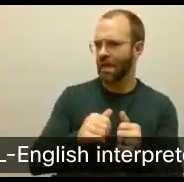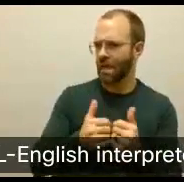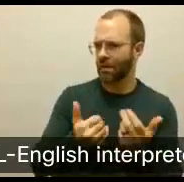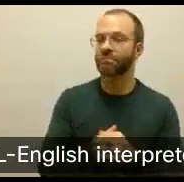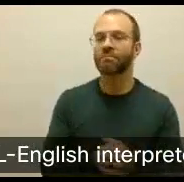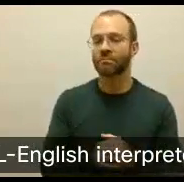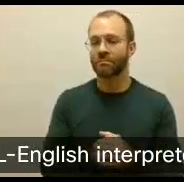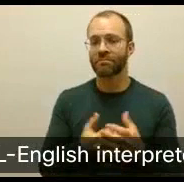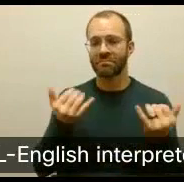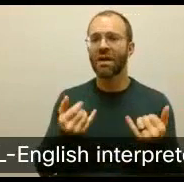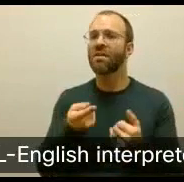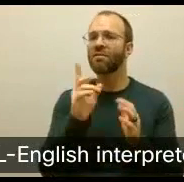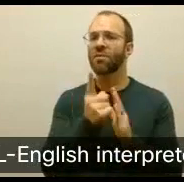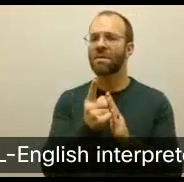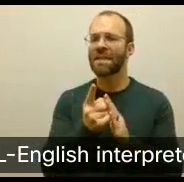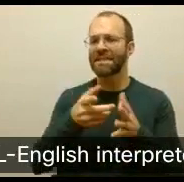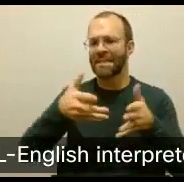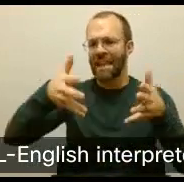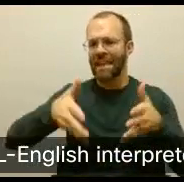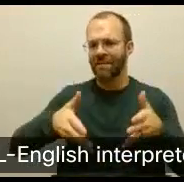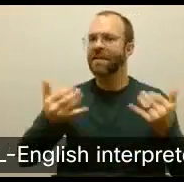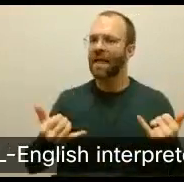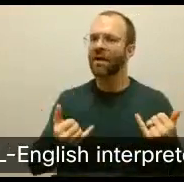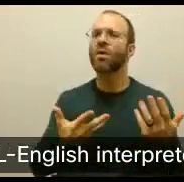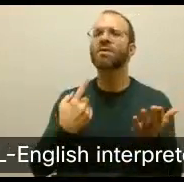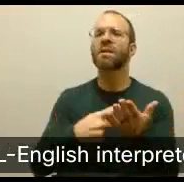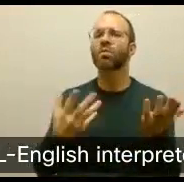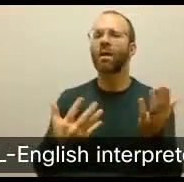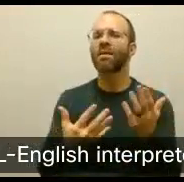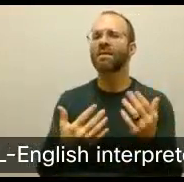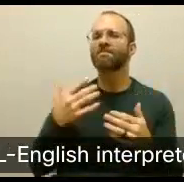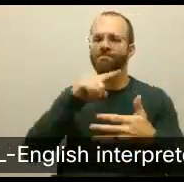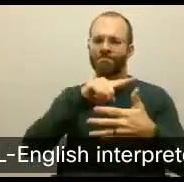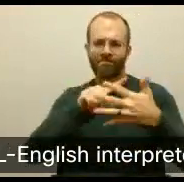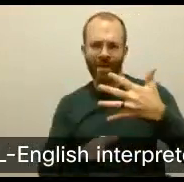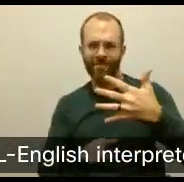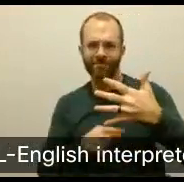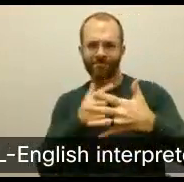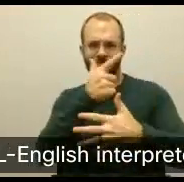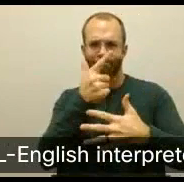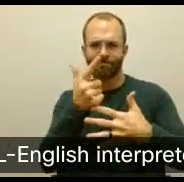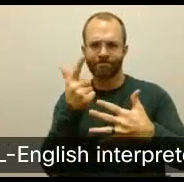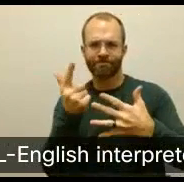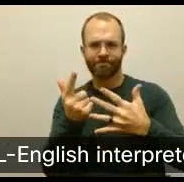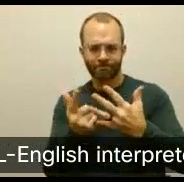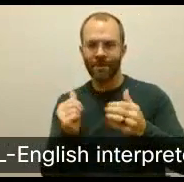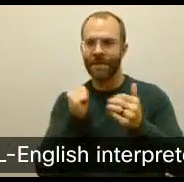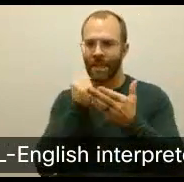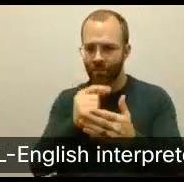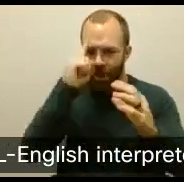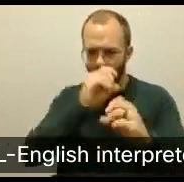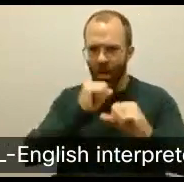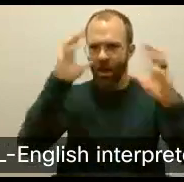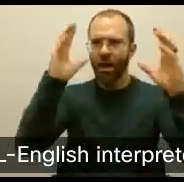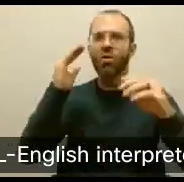next few minutes that I have with you is go through 5 steps that we can take to help us paraphrase more